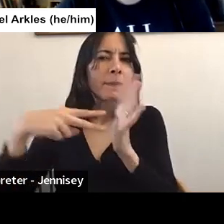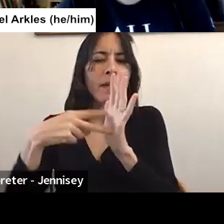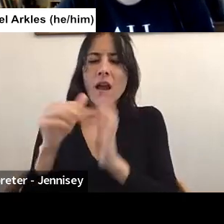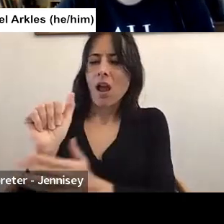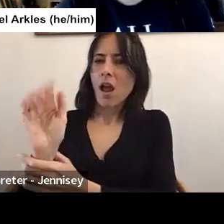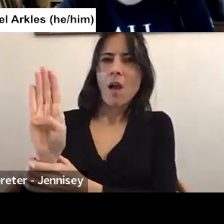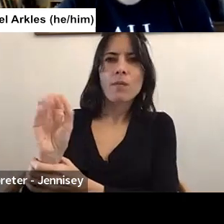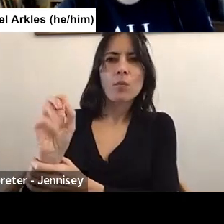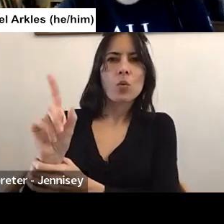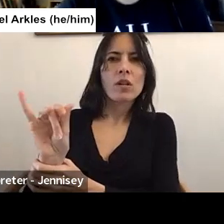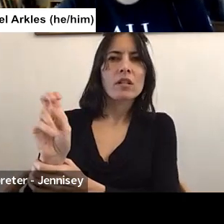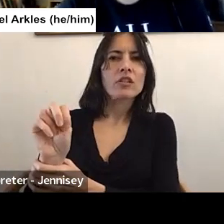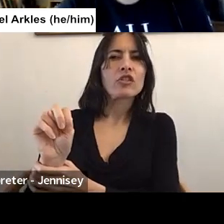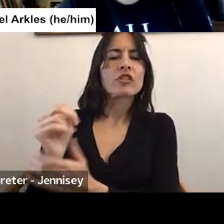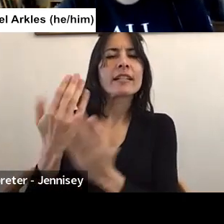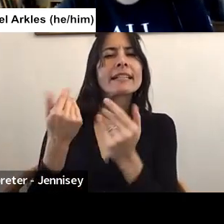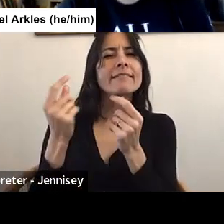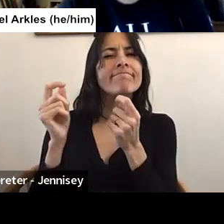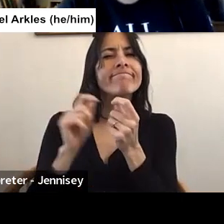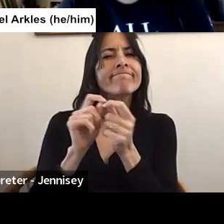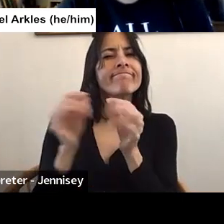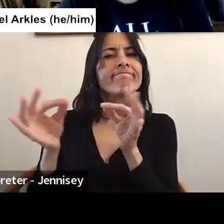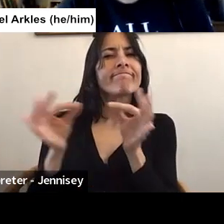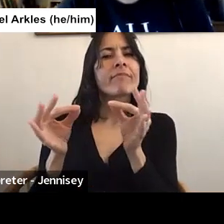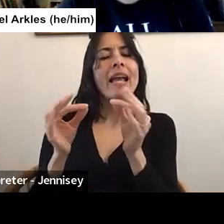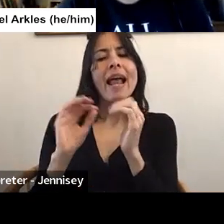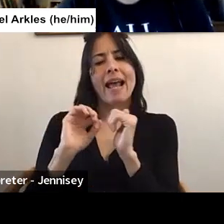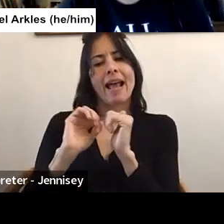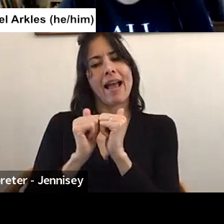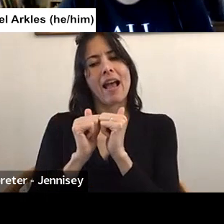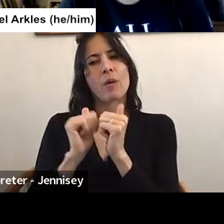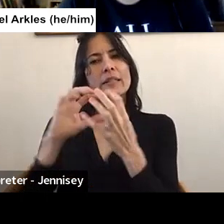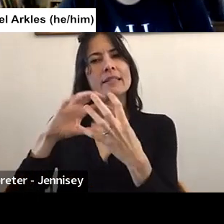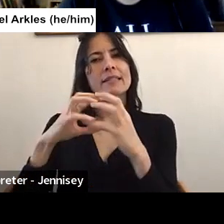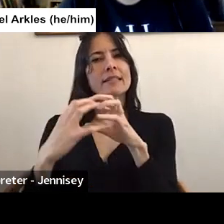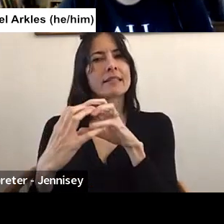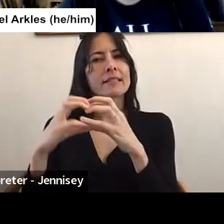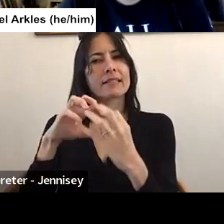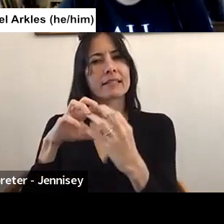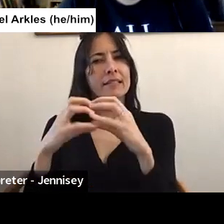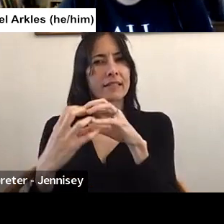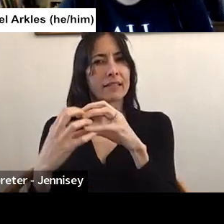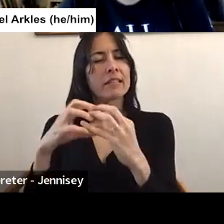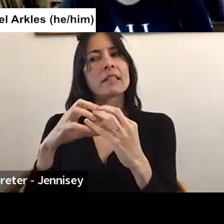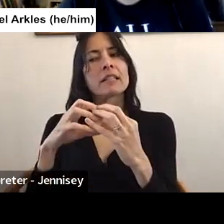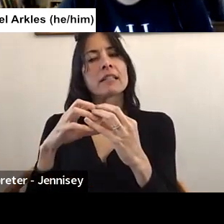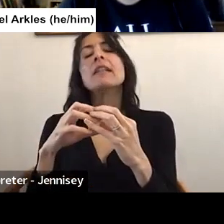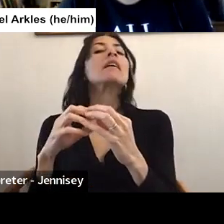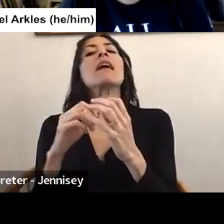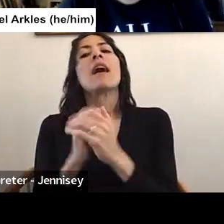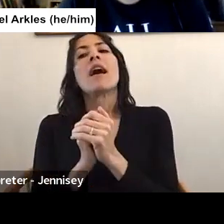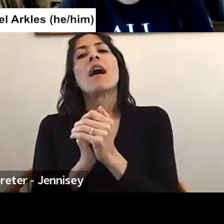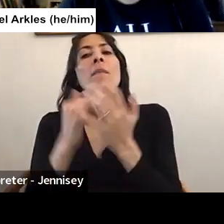and how abolition is intersectional? And for this, we're going to jump back and start this time with